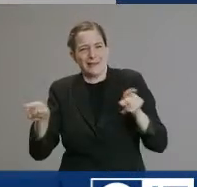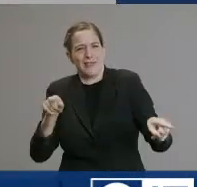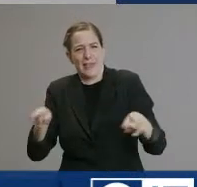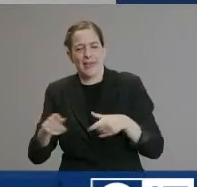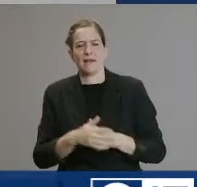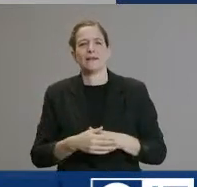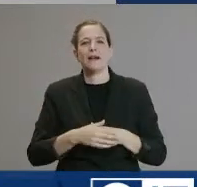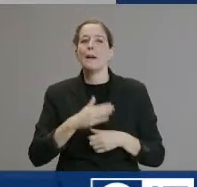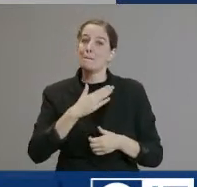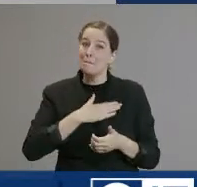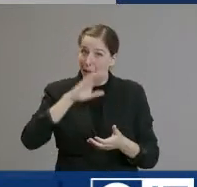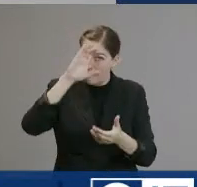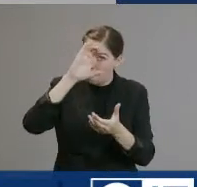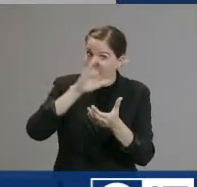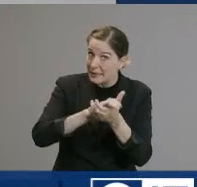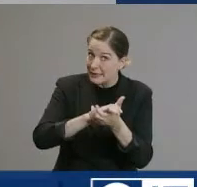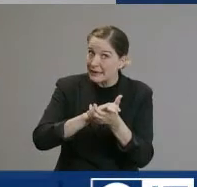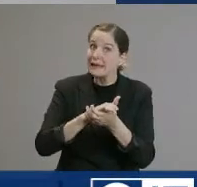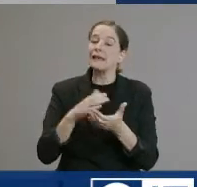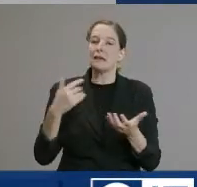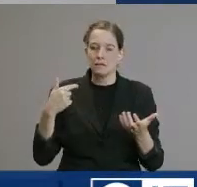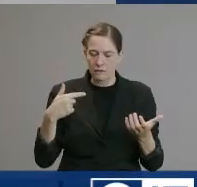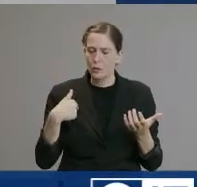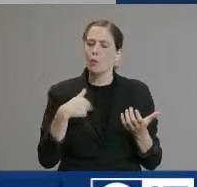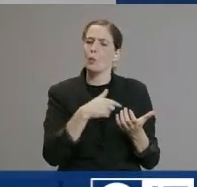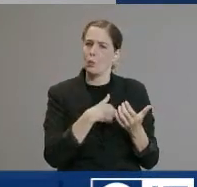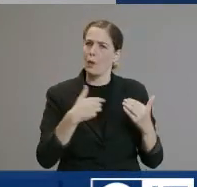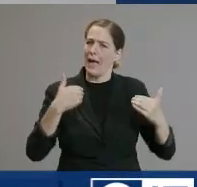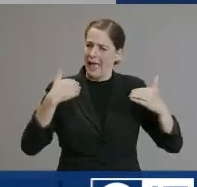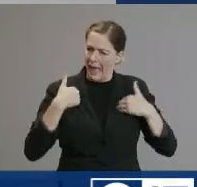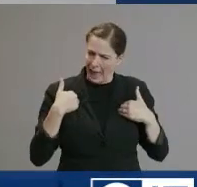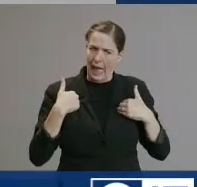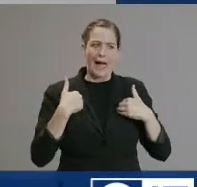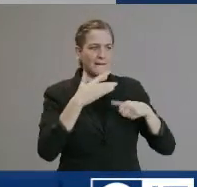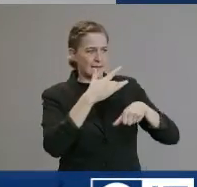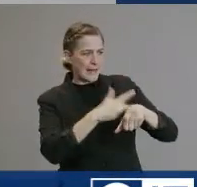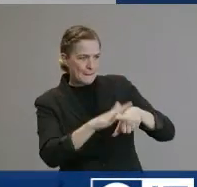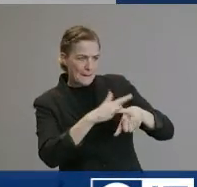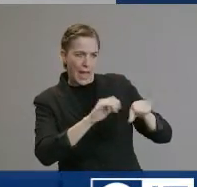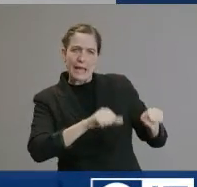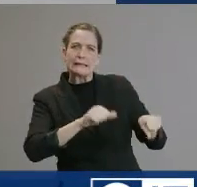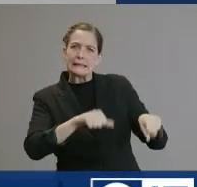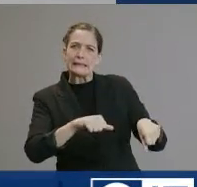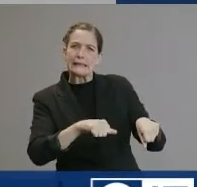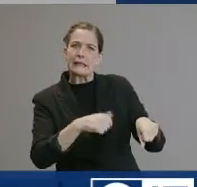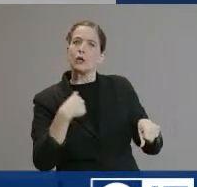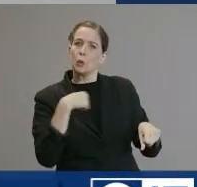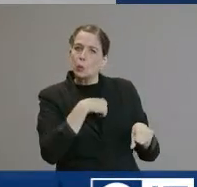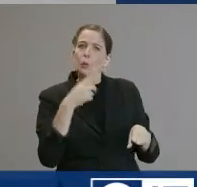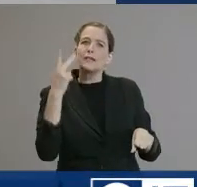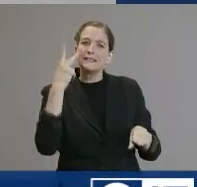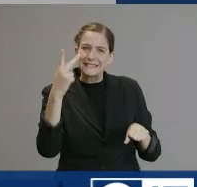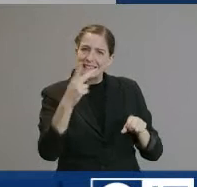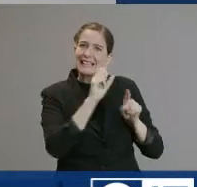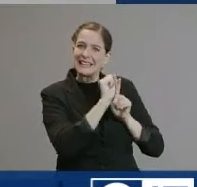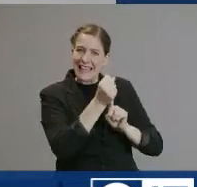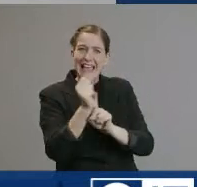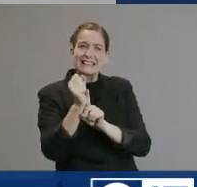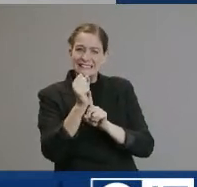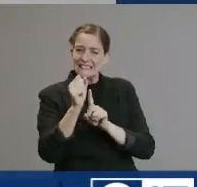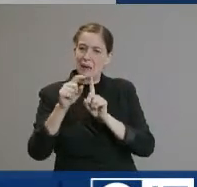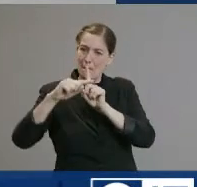have capacity. And we are seeing an increase in our cases. We pointed it out very clearly. We do have